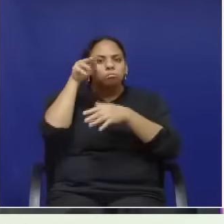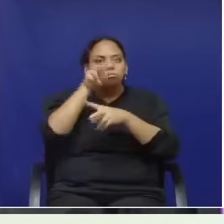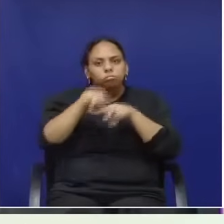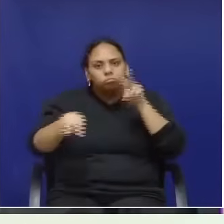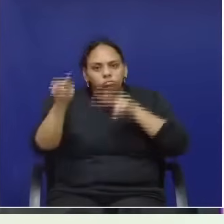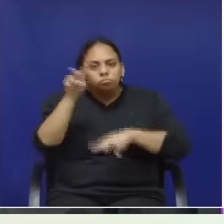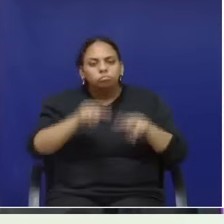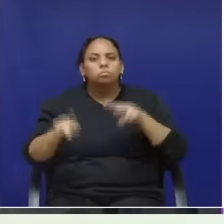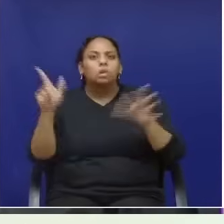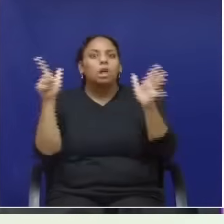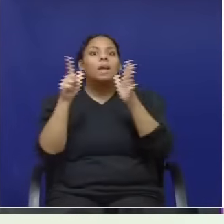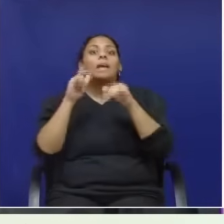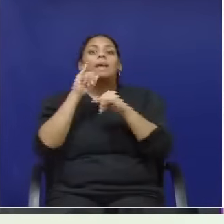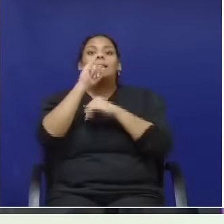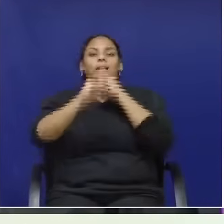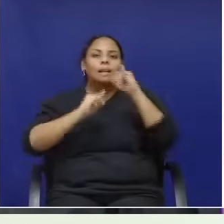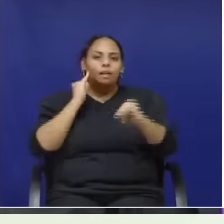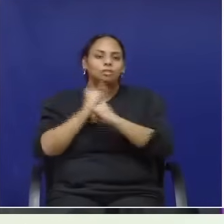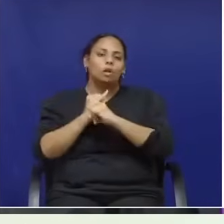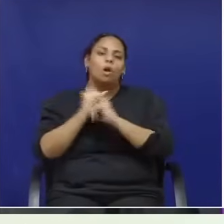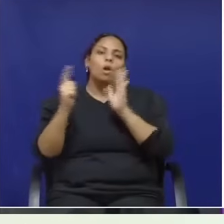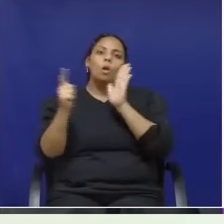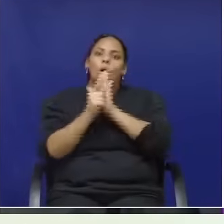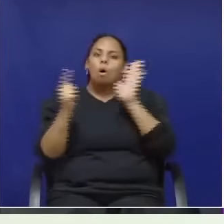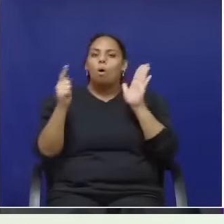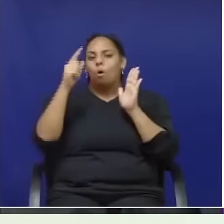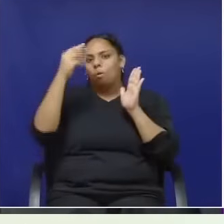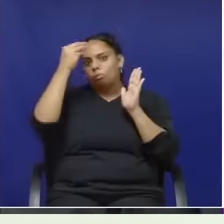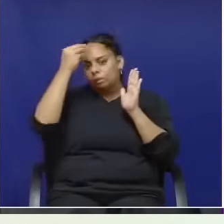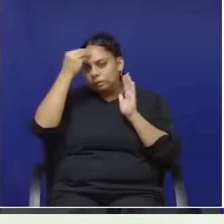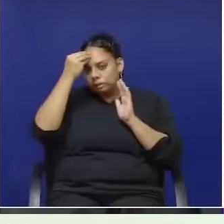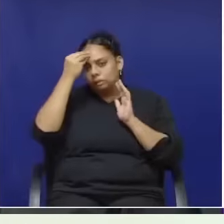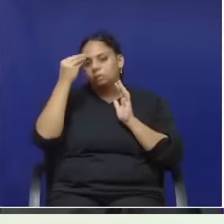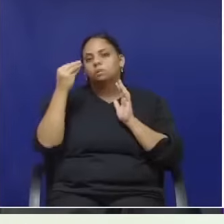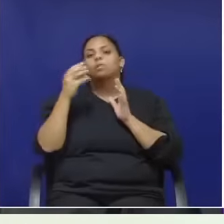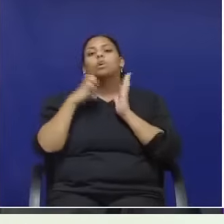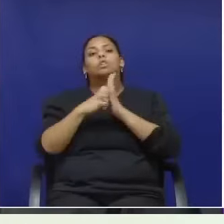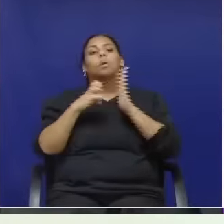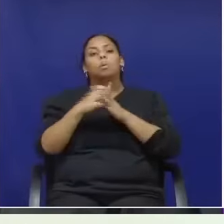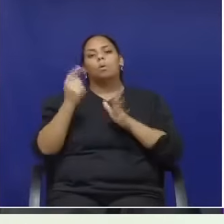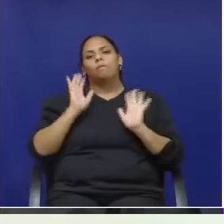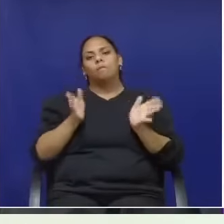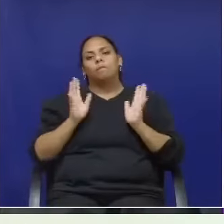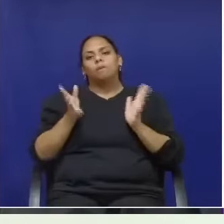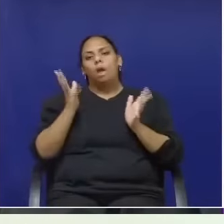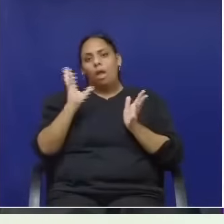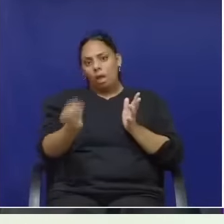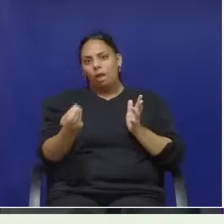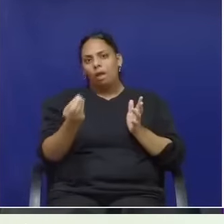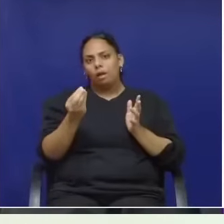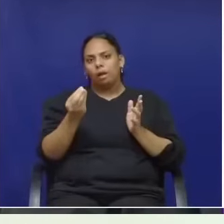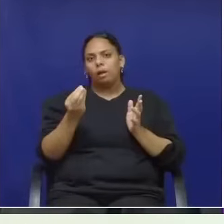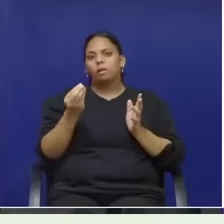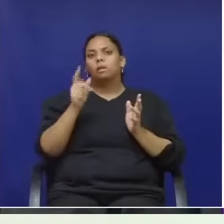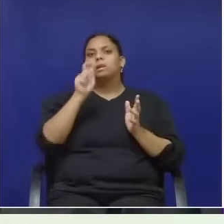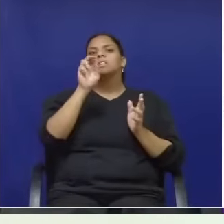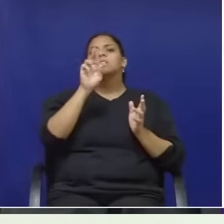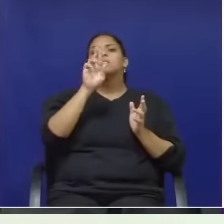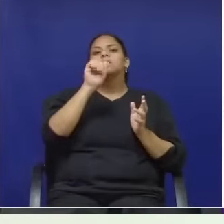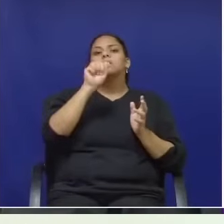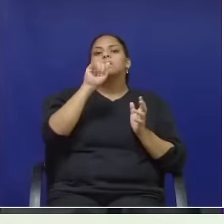law enforcement agencies. As an example, we have held trilateral engagement